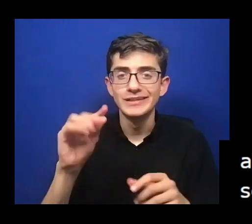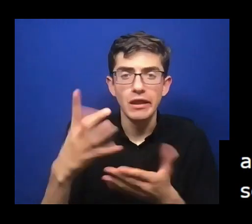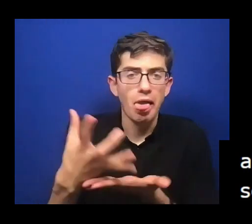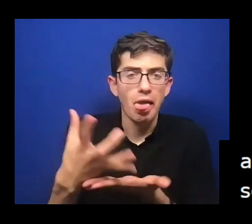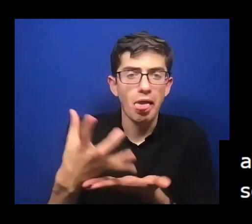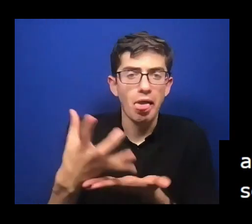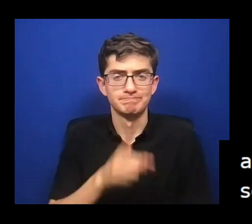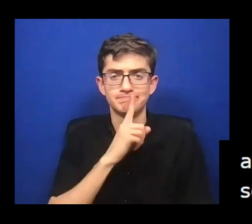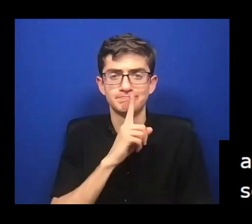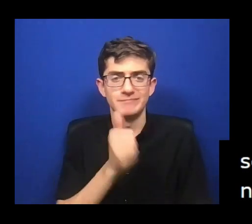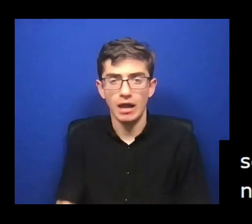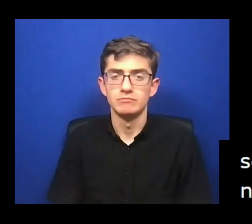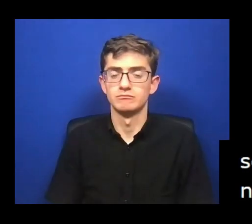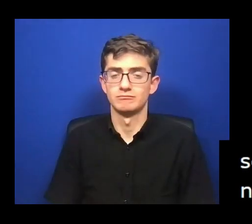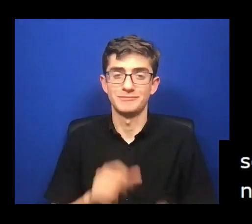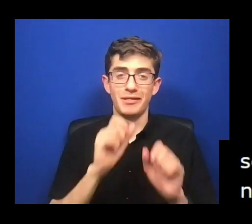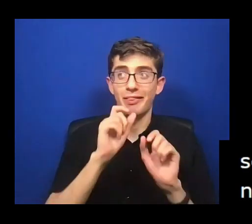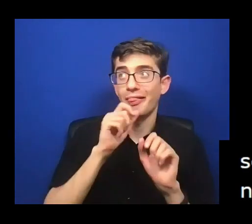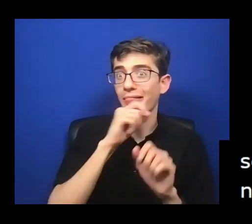we roll.